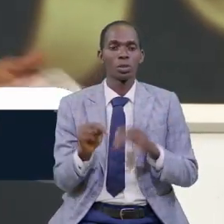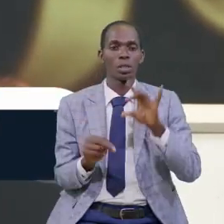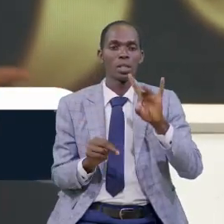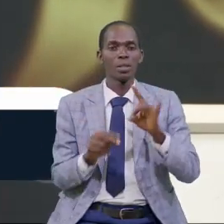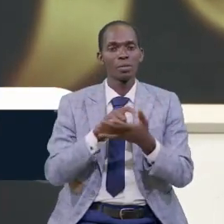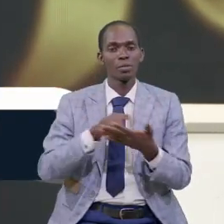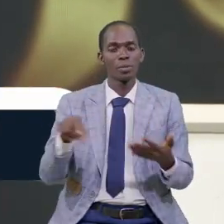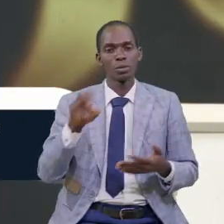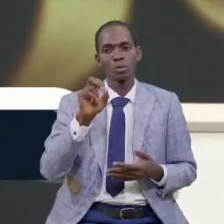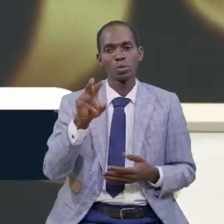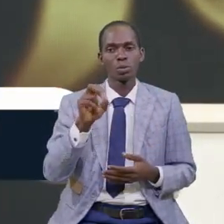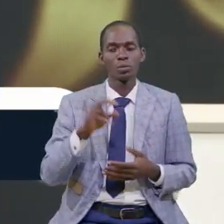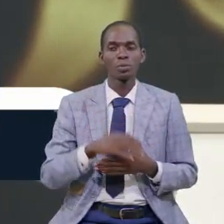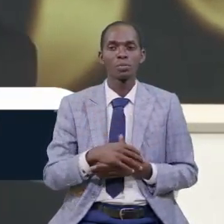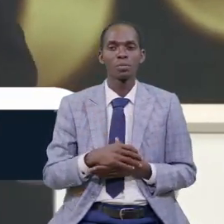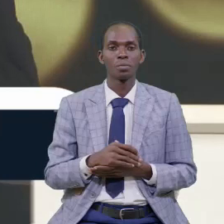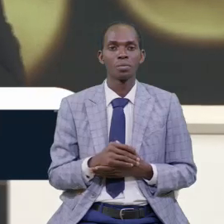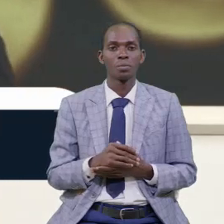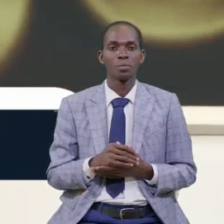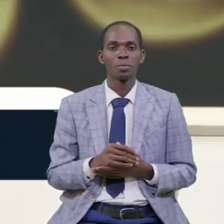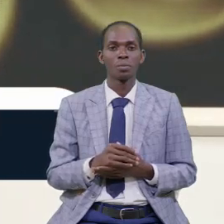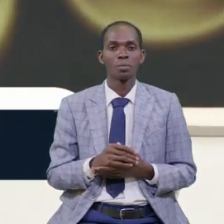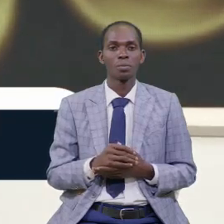8, verse 12. It says,